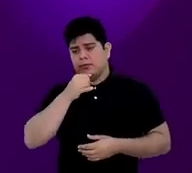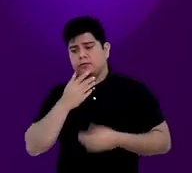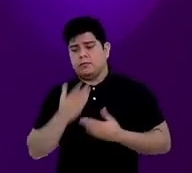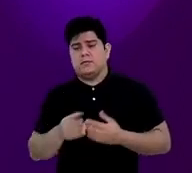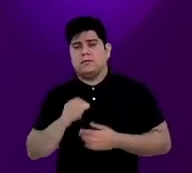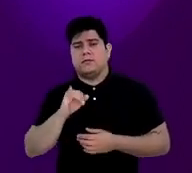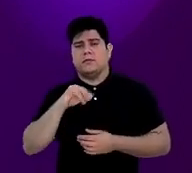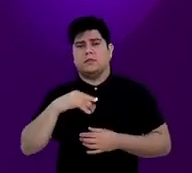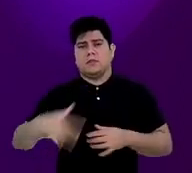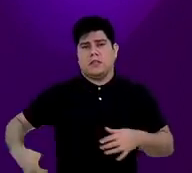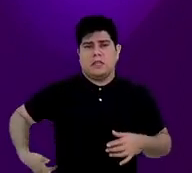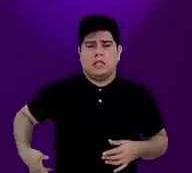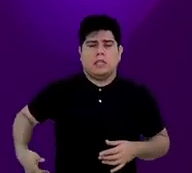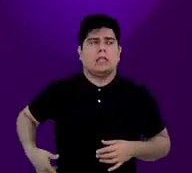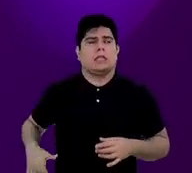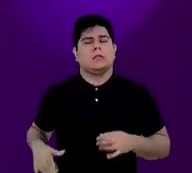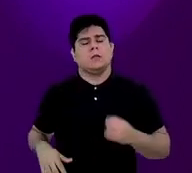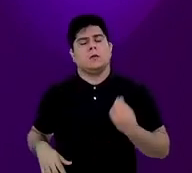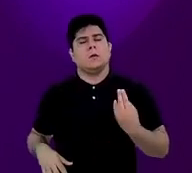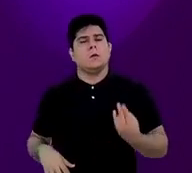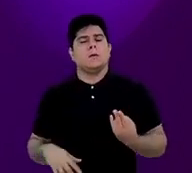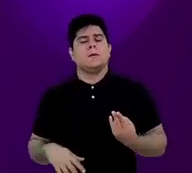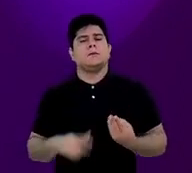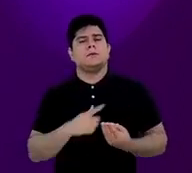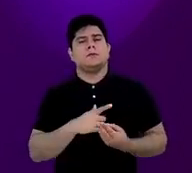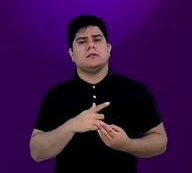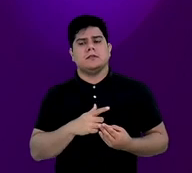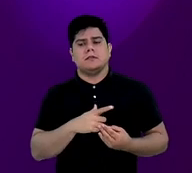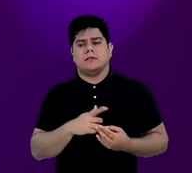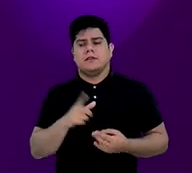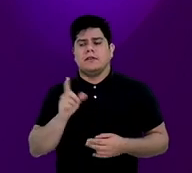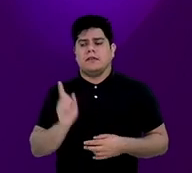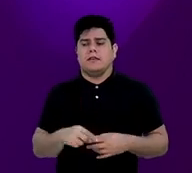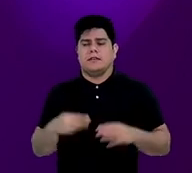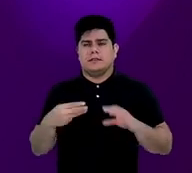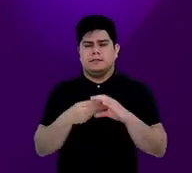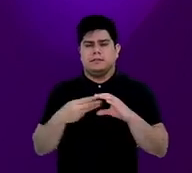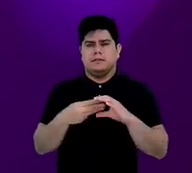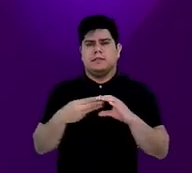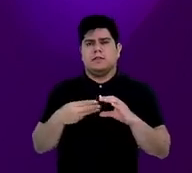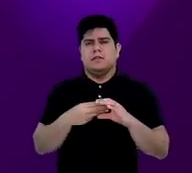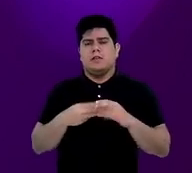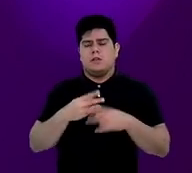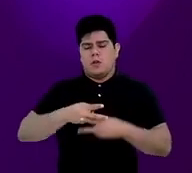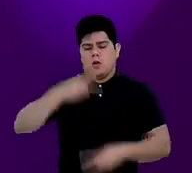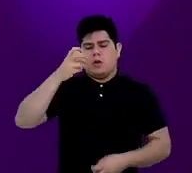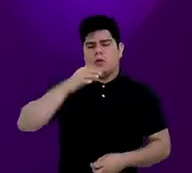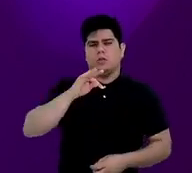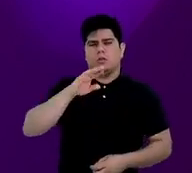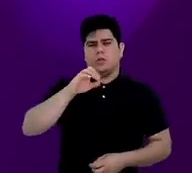to activate stem cells, more superficial things. Dentists like it,